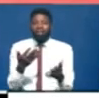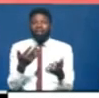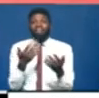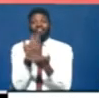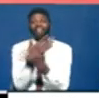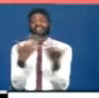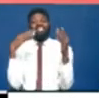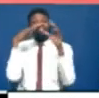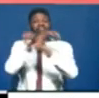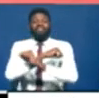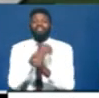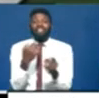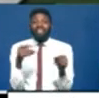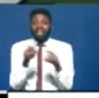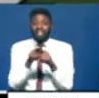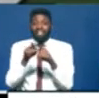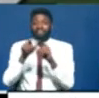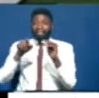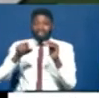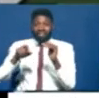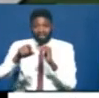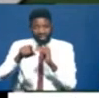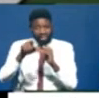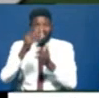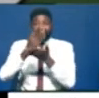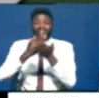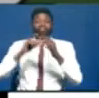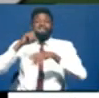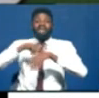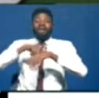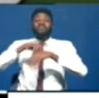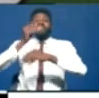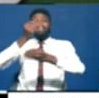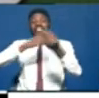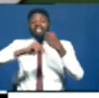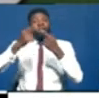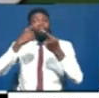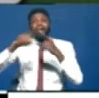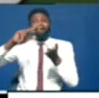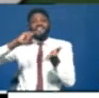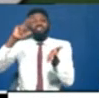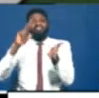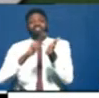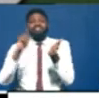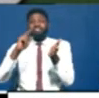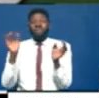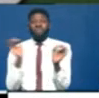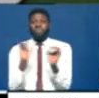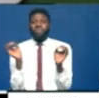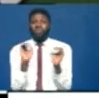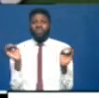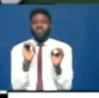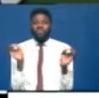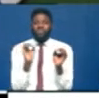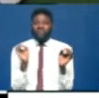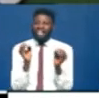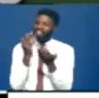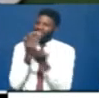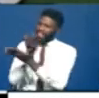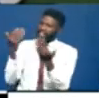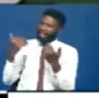part is that the seed, sometimes they are sold, is not certified seeds. The market has been spread by thieves